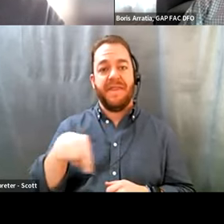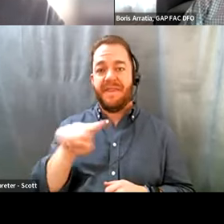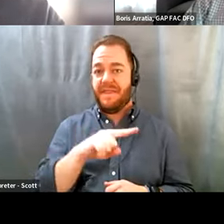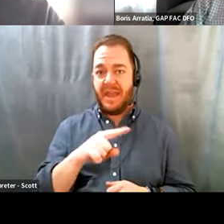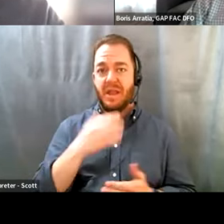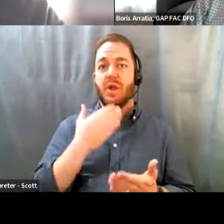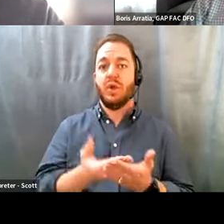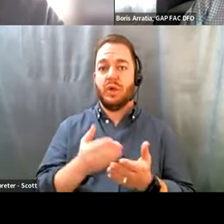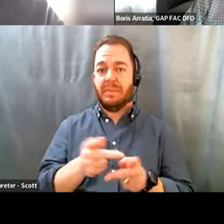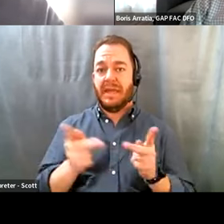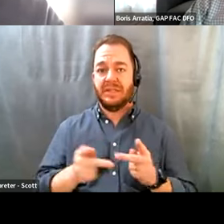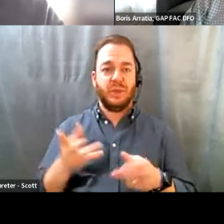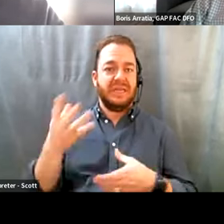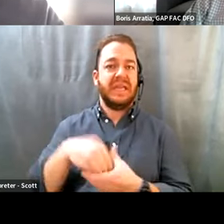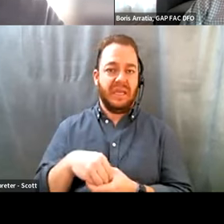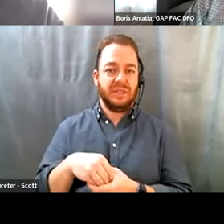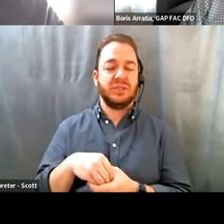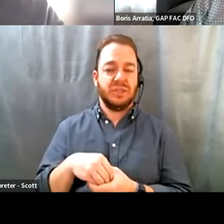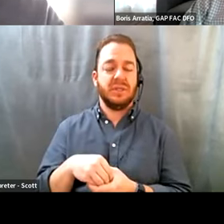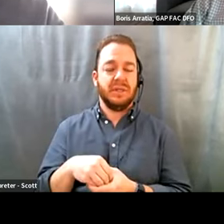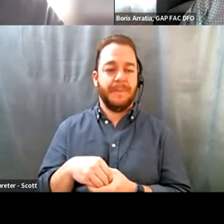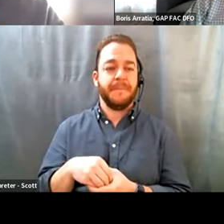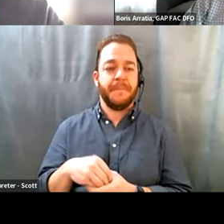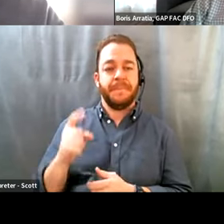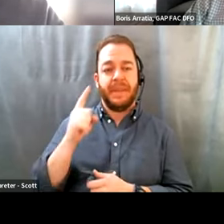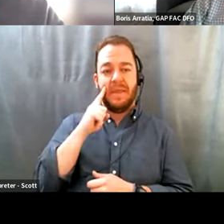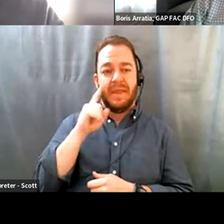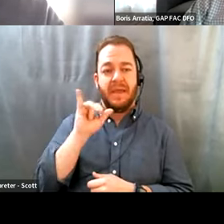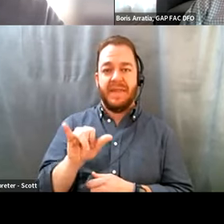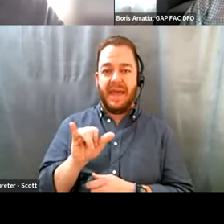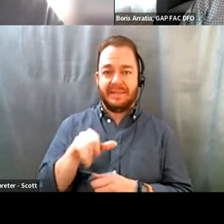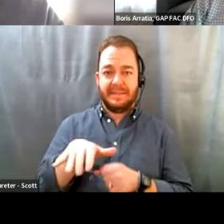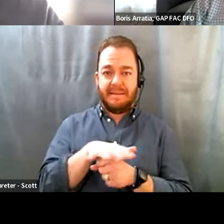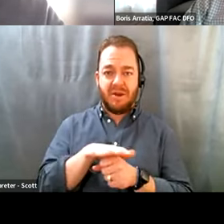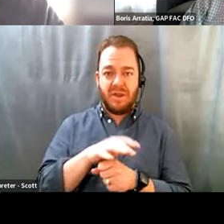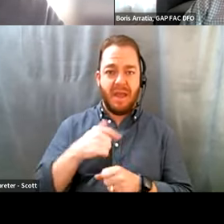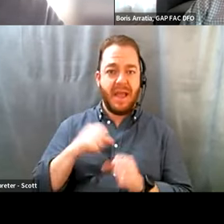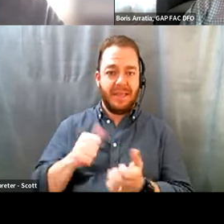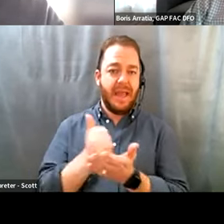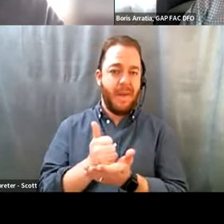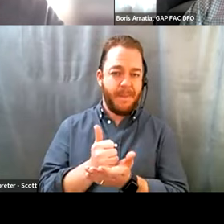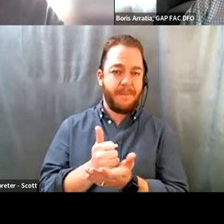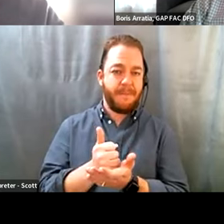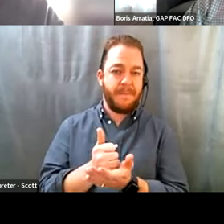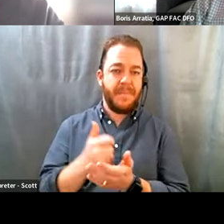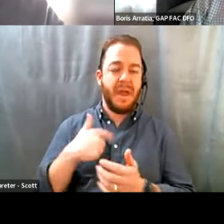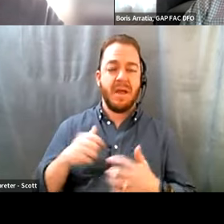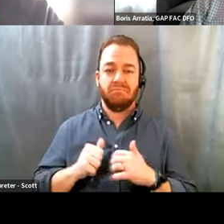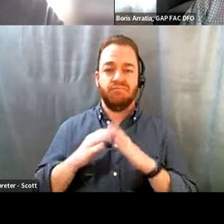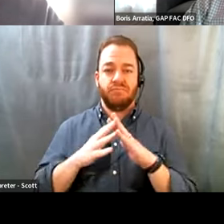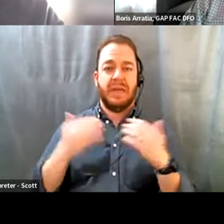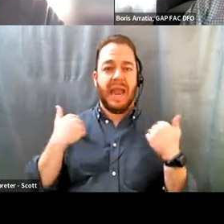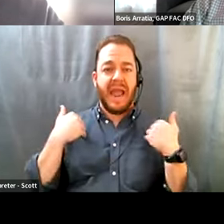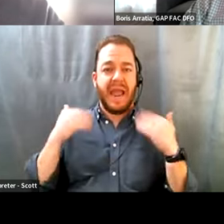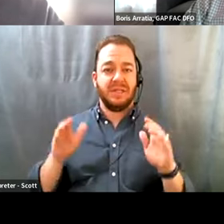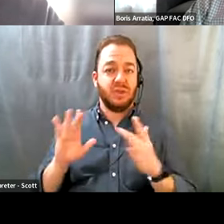would be a good place to engage, I think. And that's something, perhaps that's an area where I could assist with, having founded a large angel